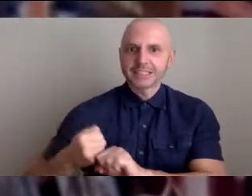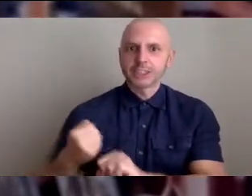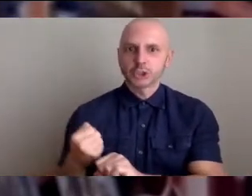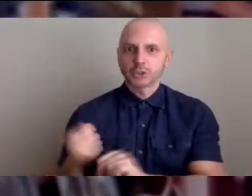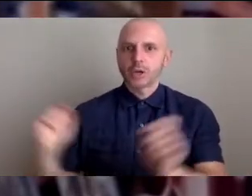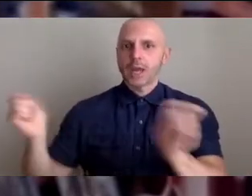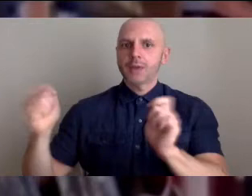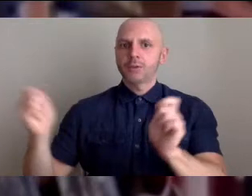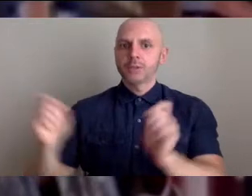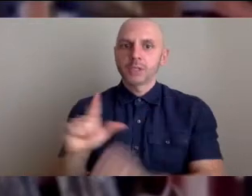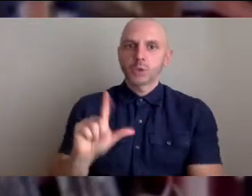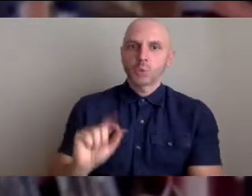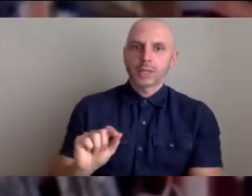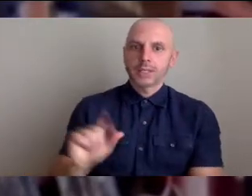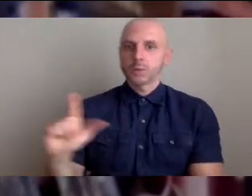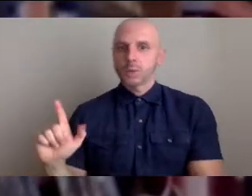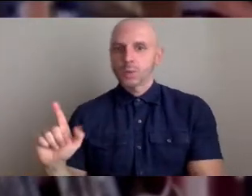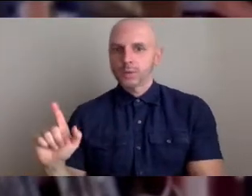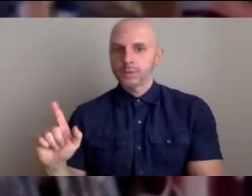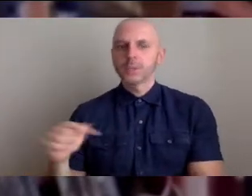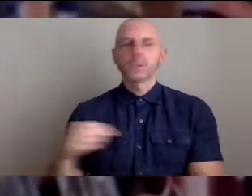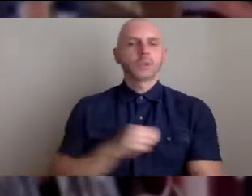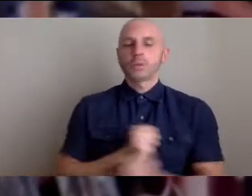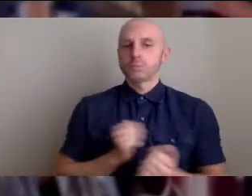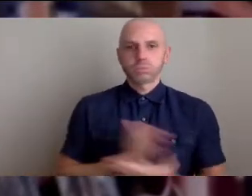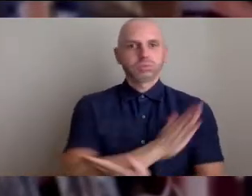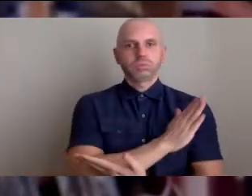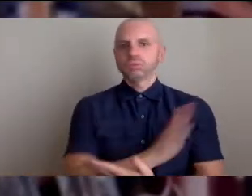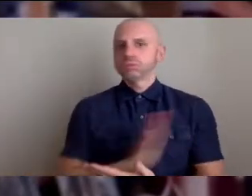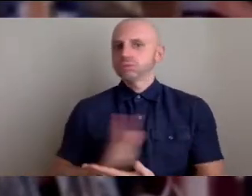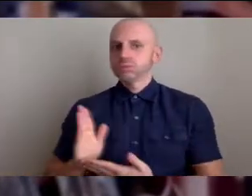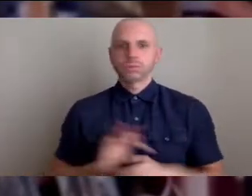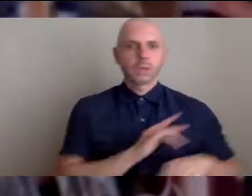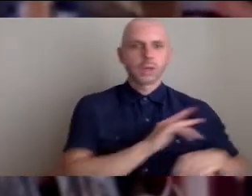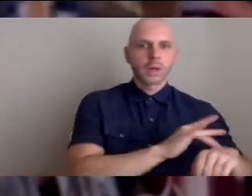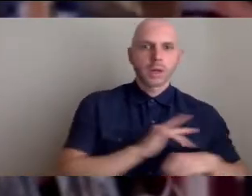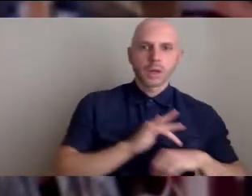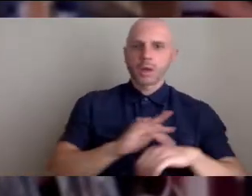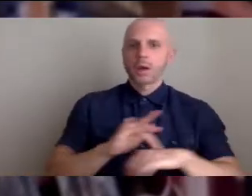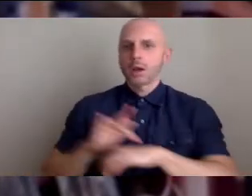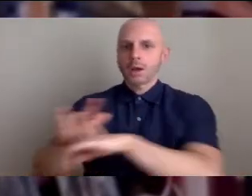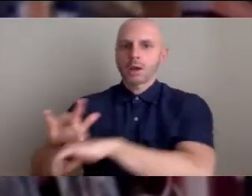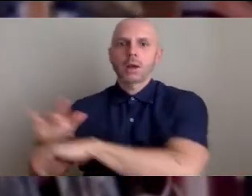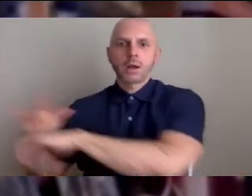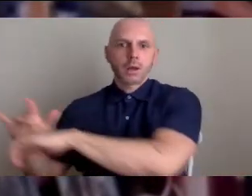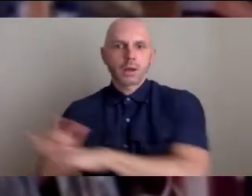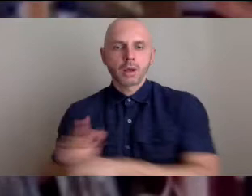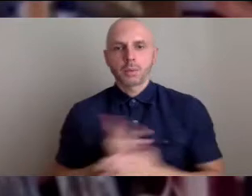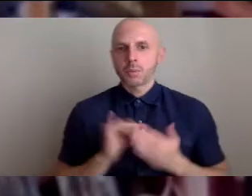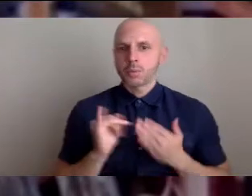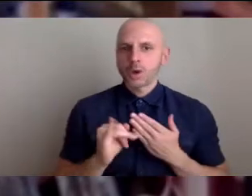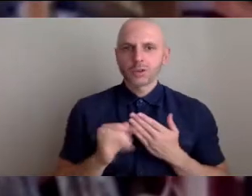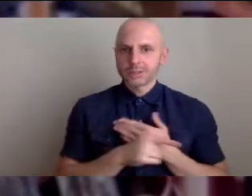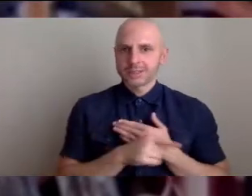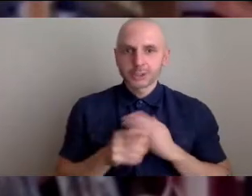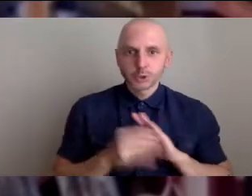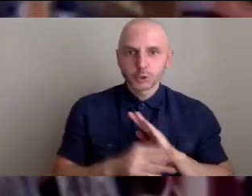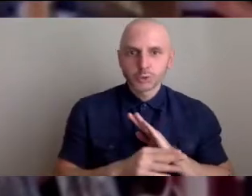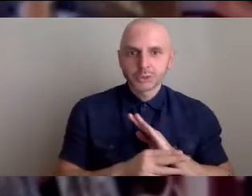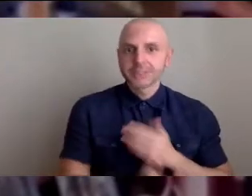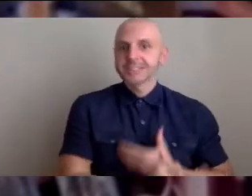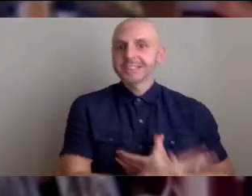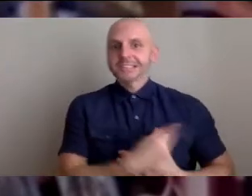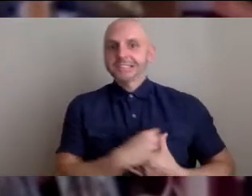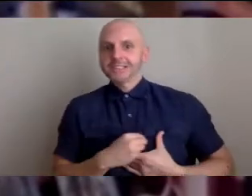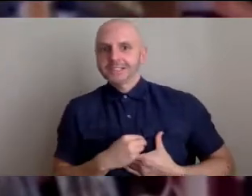me as research assistants on all these projects. And again, it's thanks to the creation of the Sigurdsson Professorship that we're able to give them that